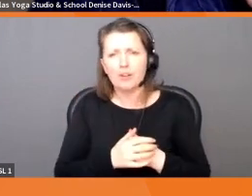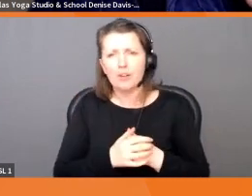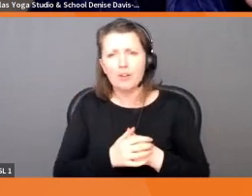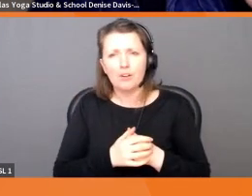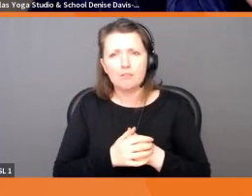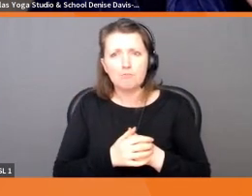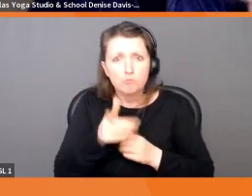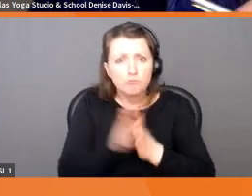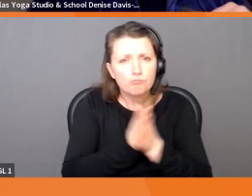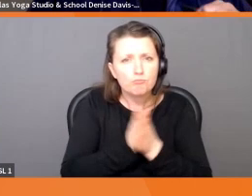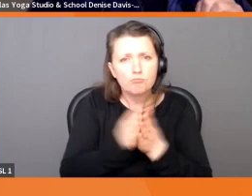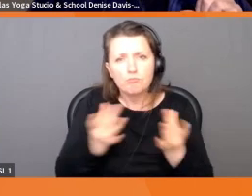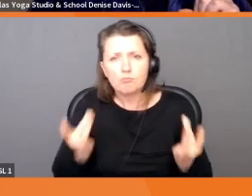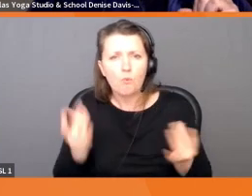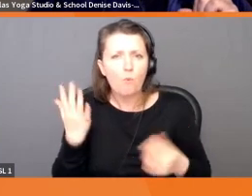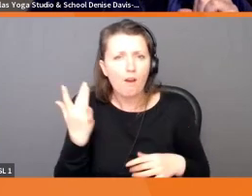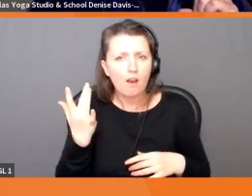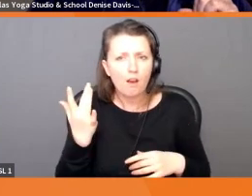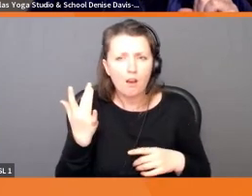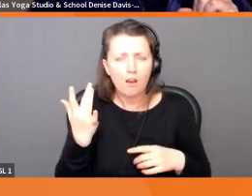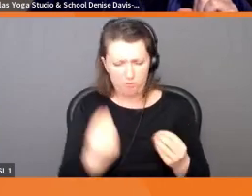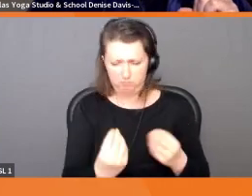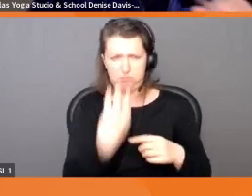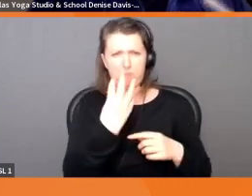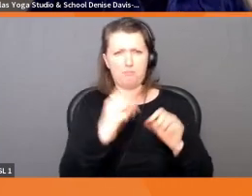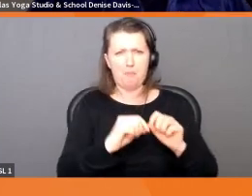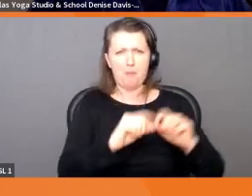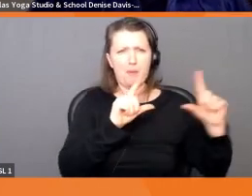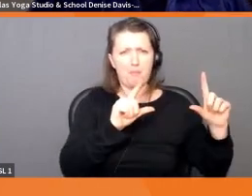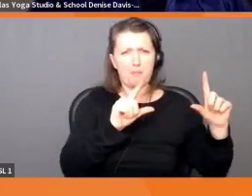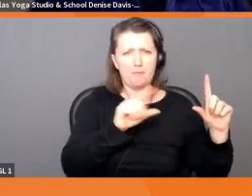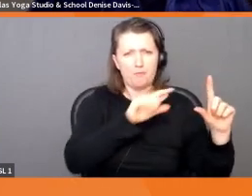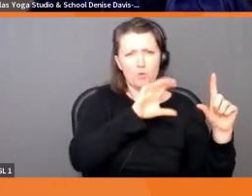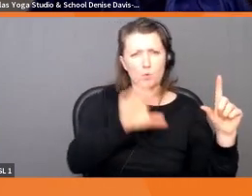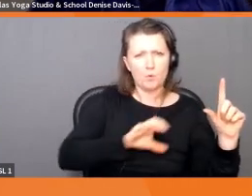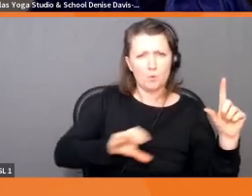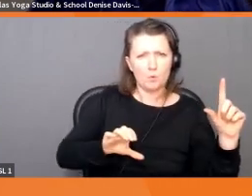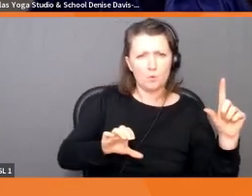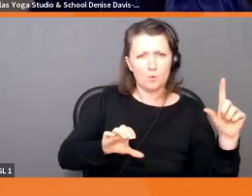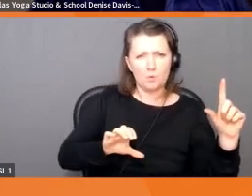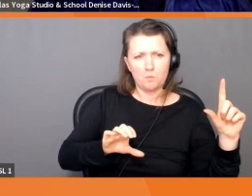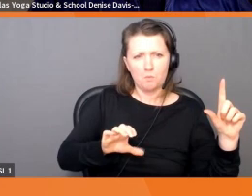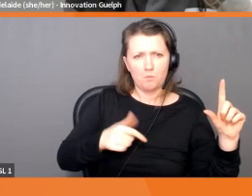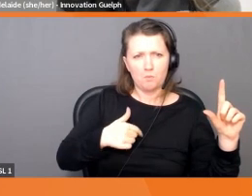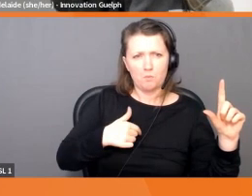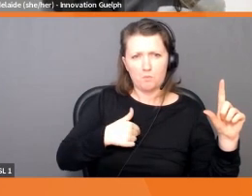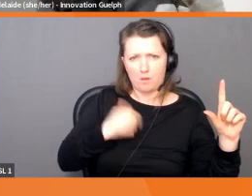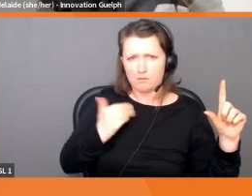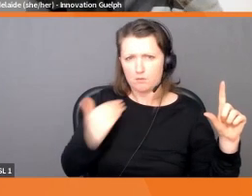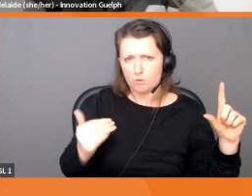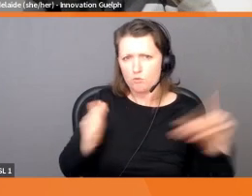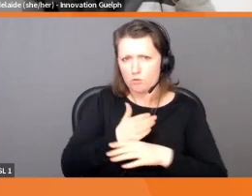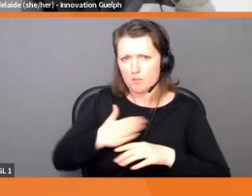And it says if I screen share, I might stop you from sharing. I think that's okay though, right? We're gonna absolutely go